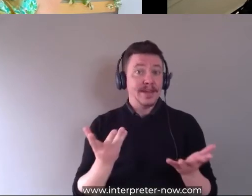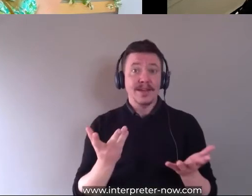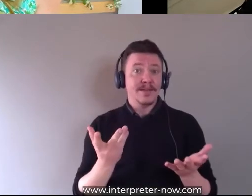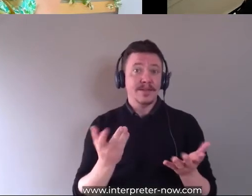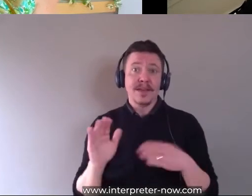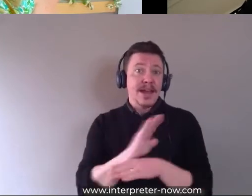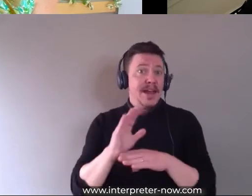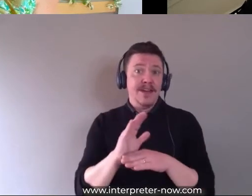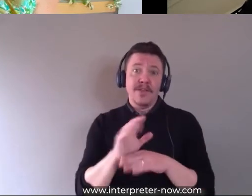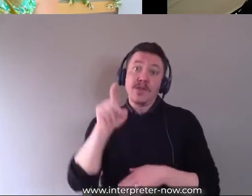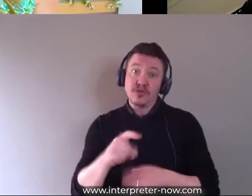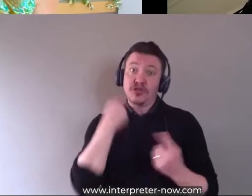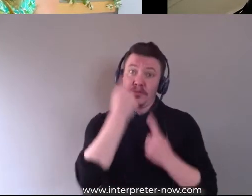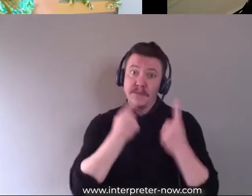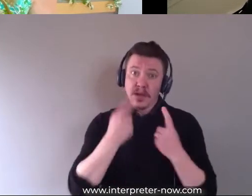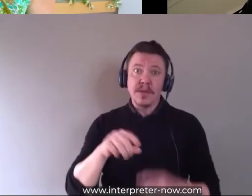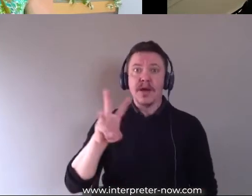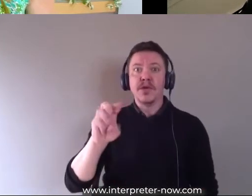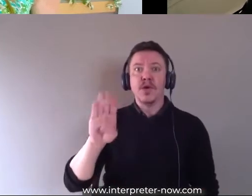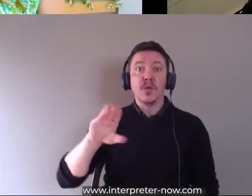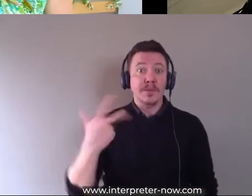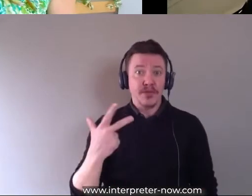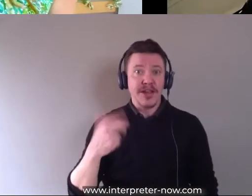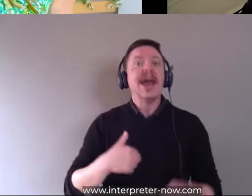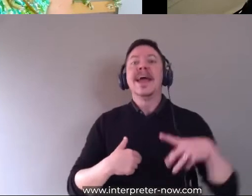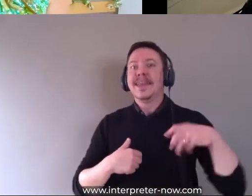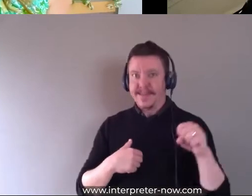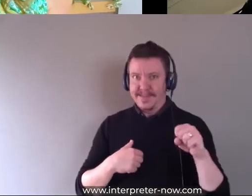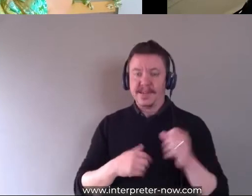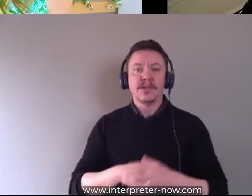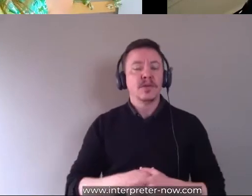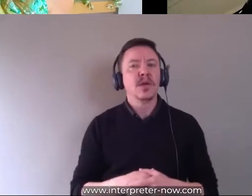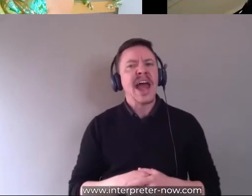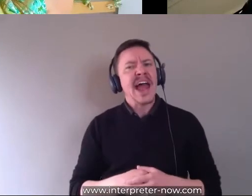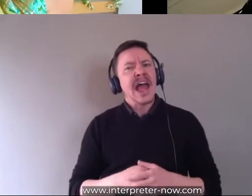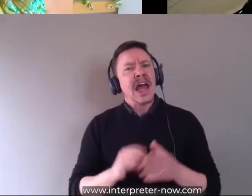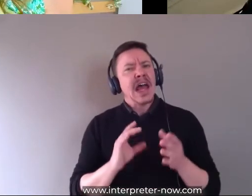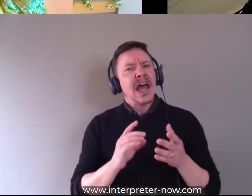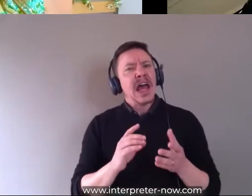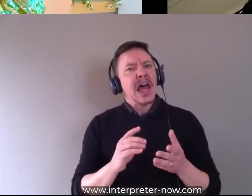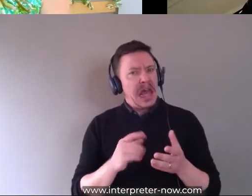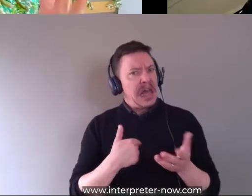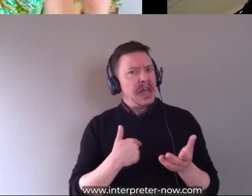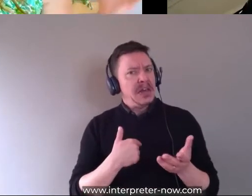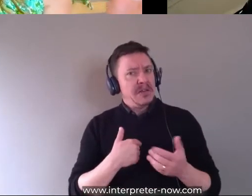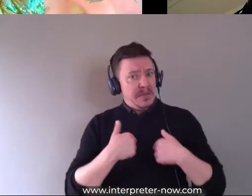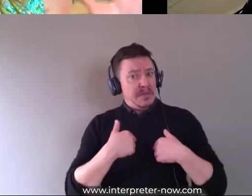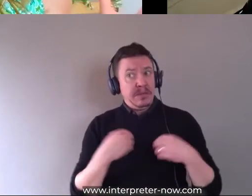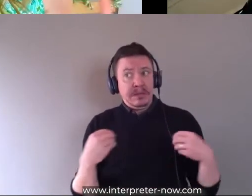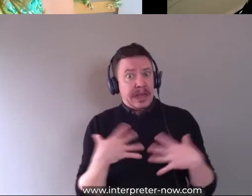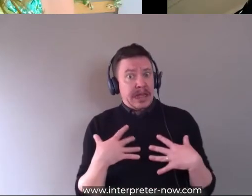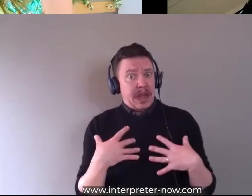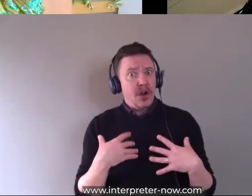every firm at this point should be thinking about Web3, right? Yes. And it's scary for some of us kind of looking